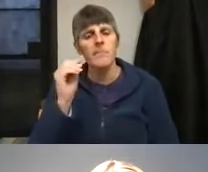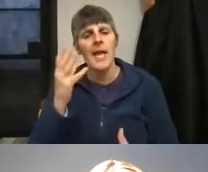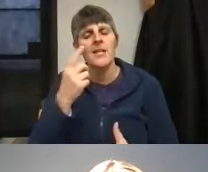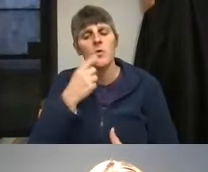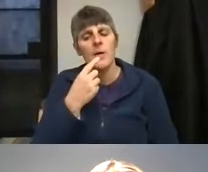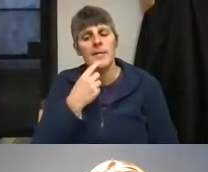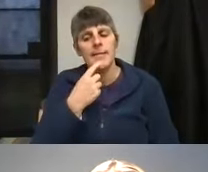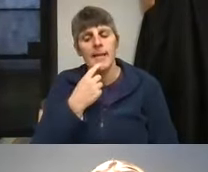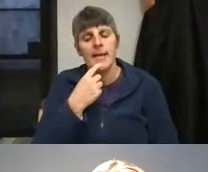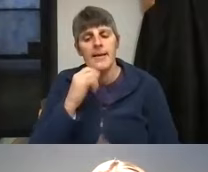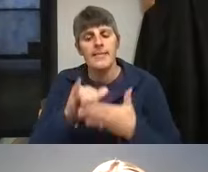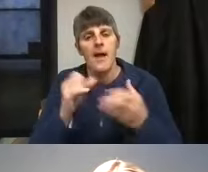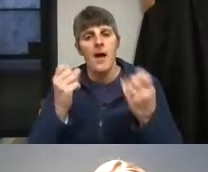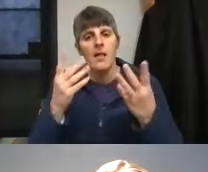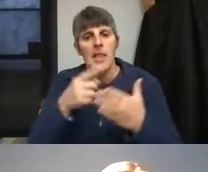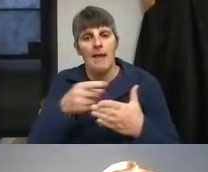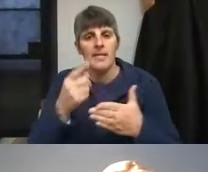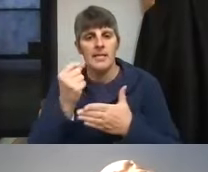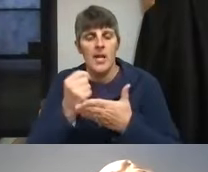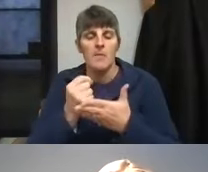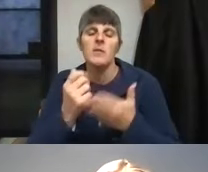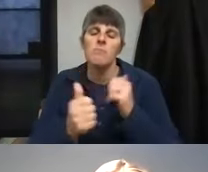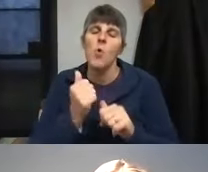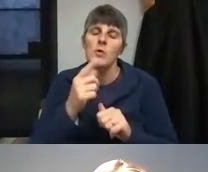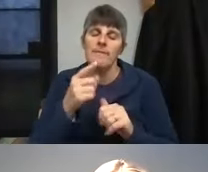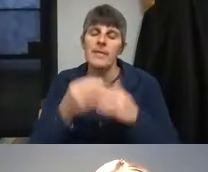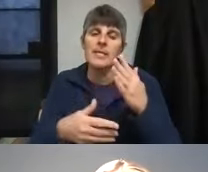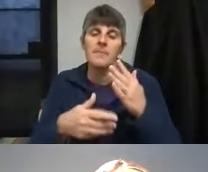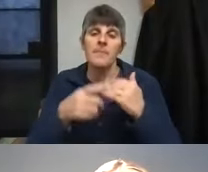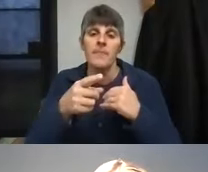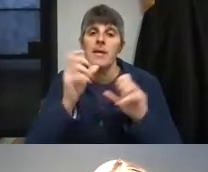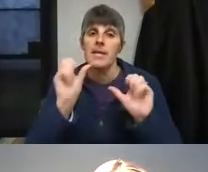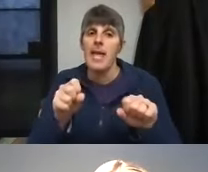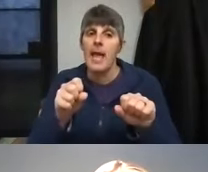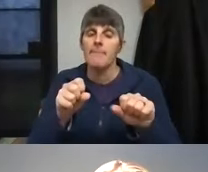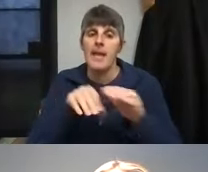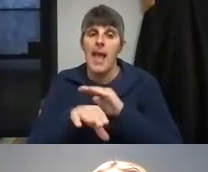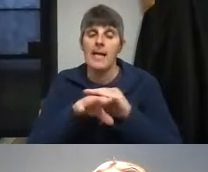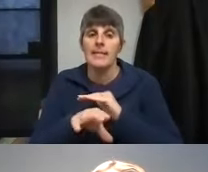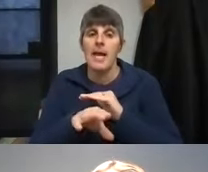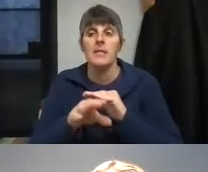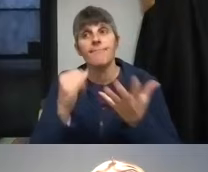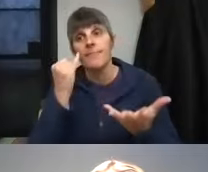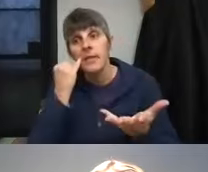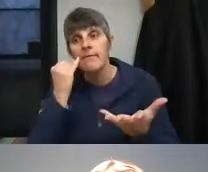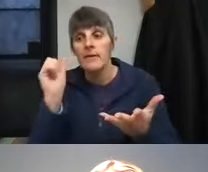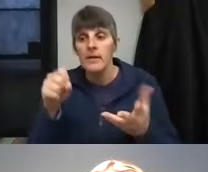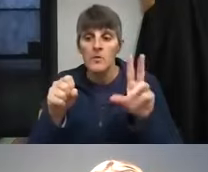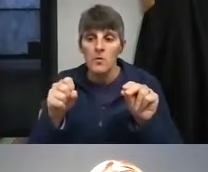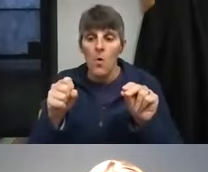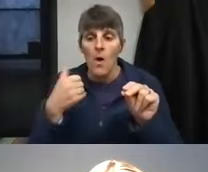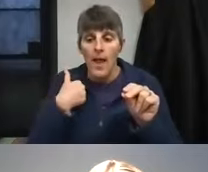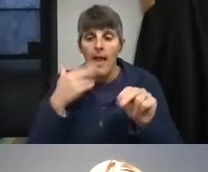say that a lot of these therapies, most of these therapies actually can be accessed whether or not you have